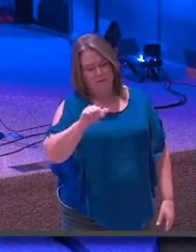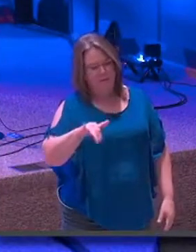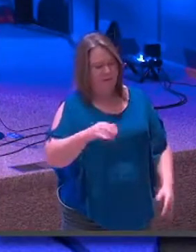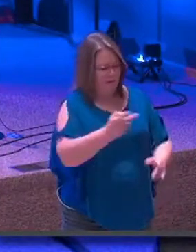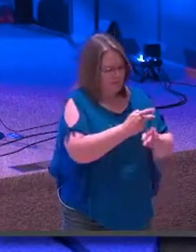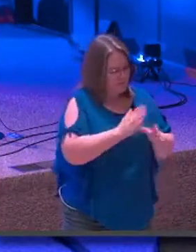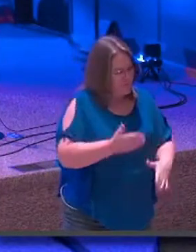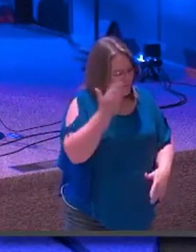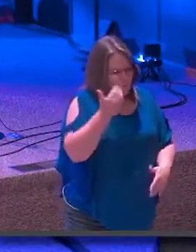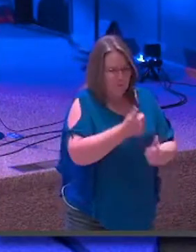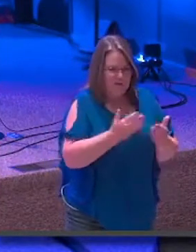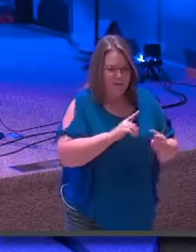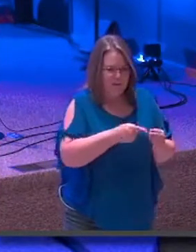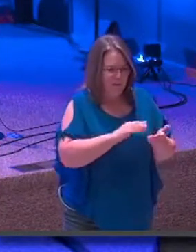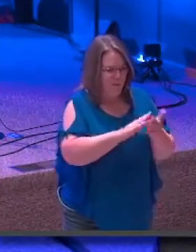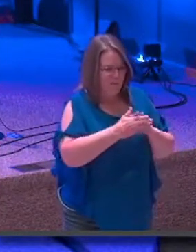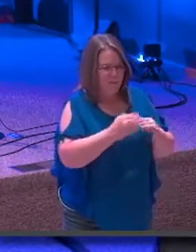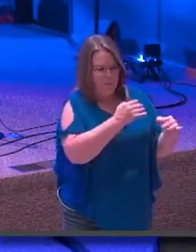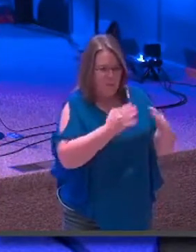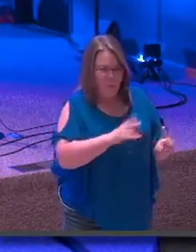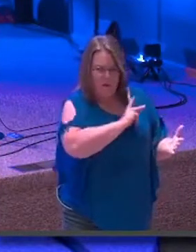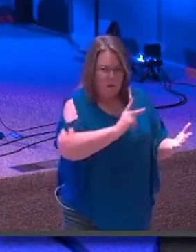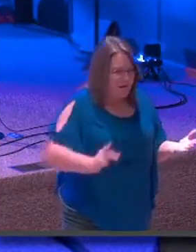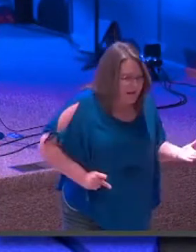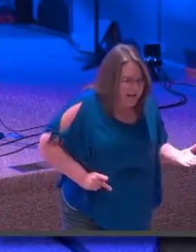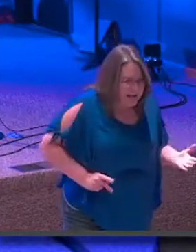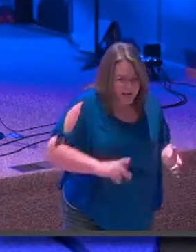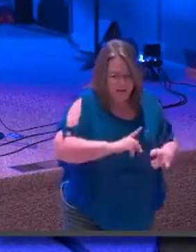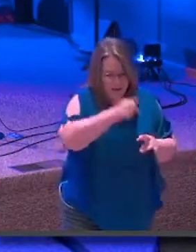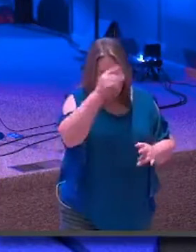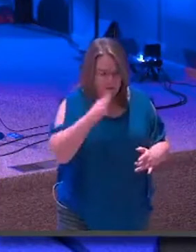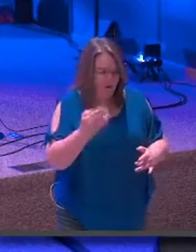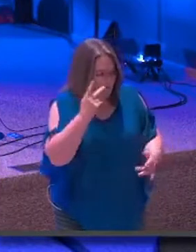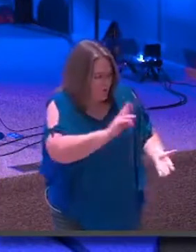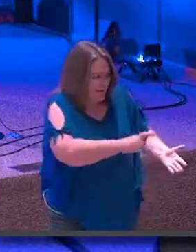a warrior or a king, but God saw David.